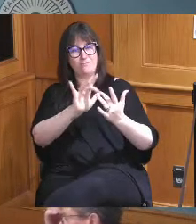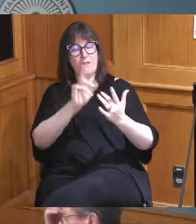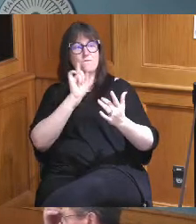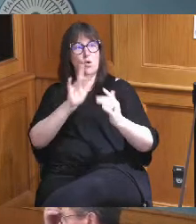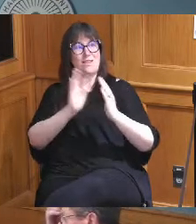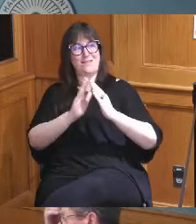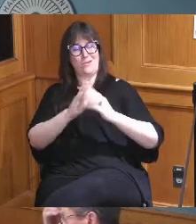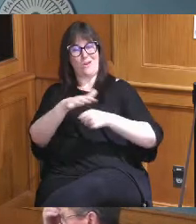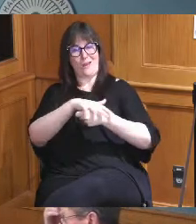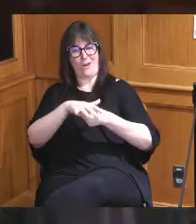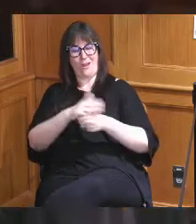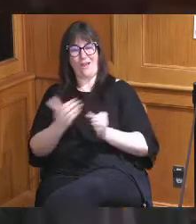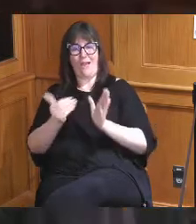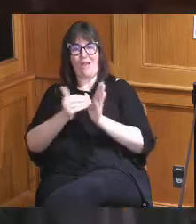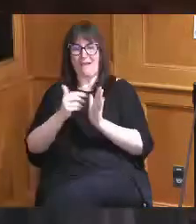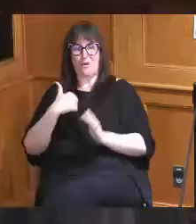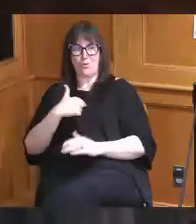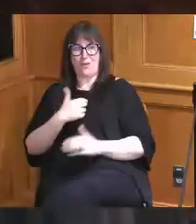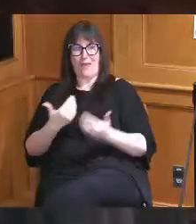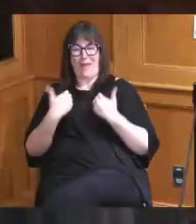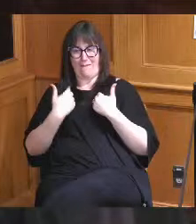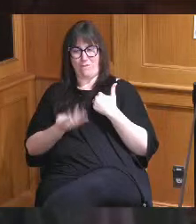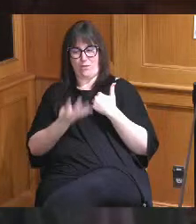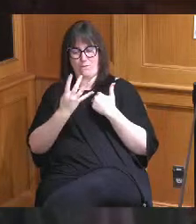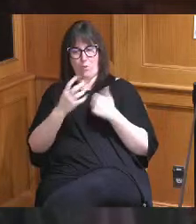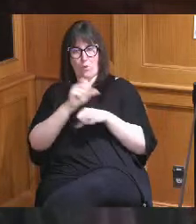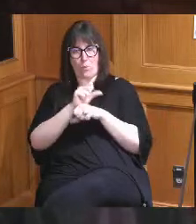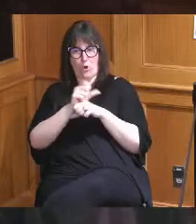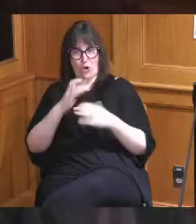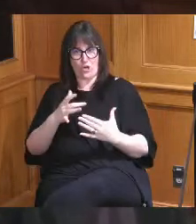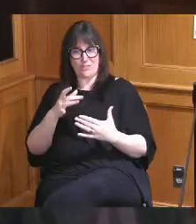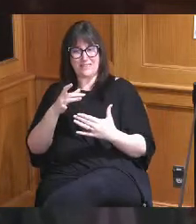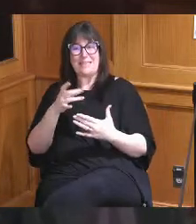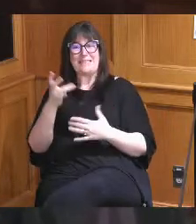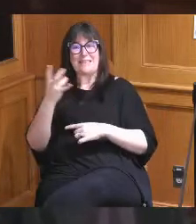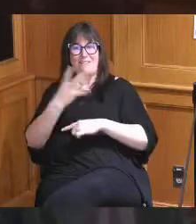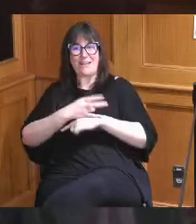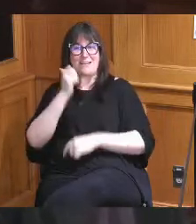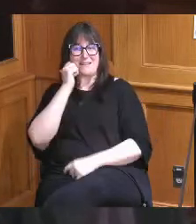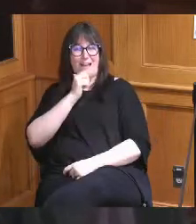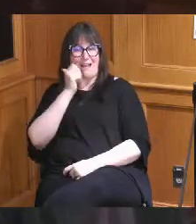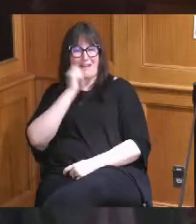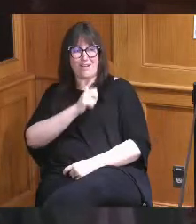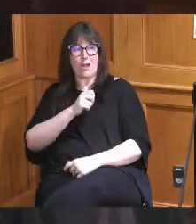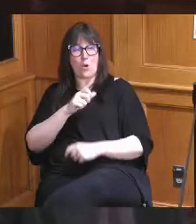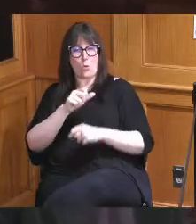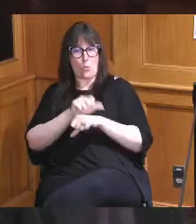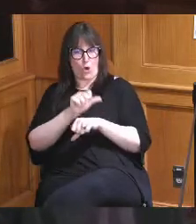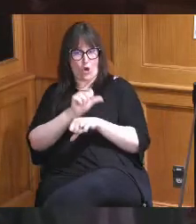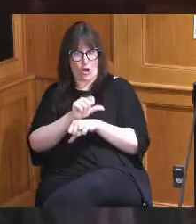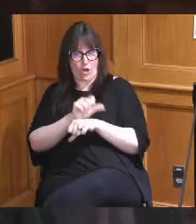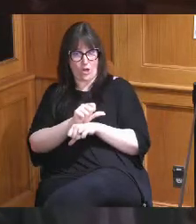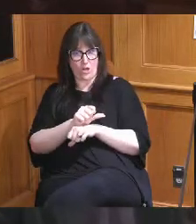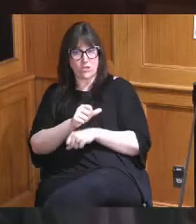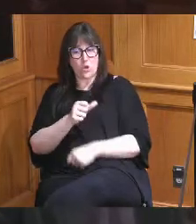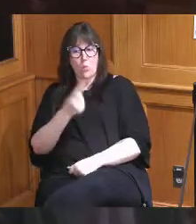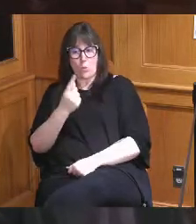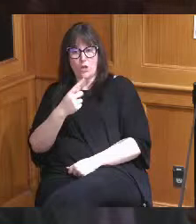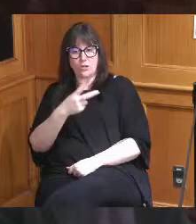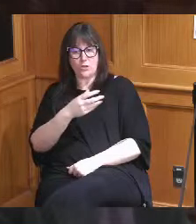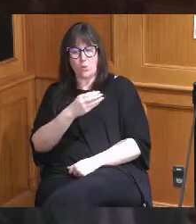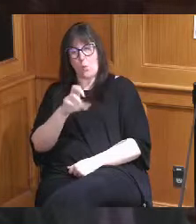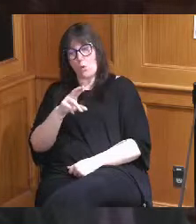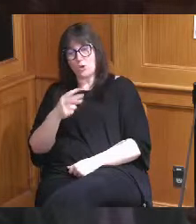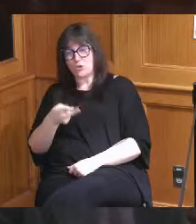area. Again, we have those 4 outreach workers. They work 7 days a week. So there are times when we only have 1 to 2 outreach workers that are out in the city. So